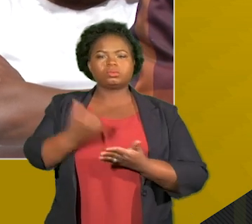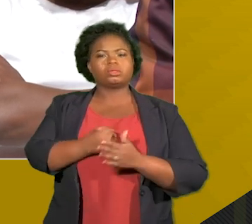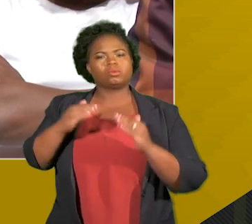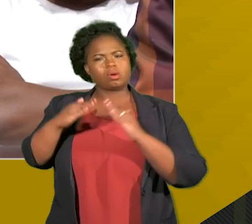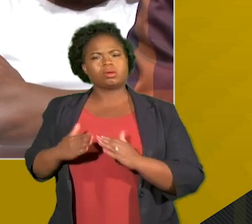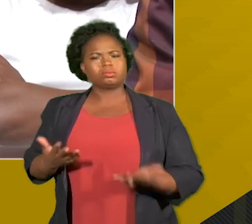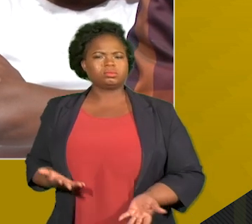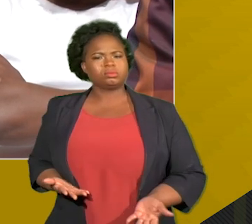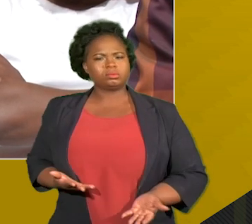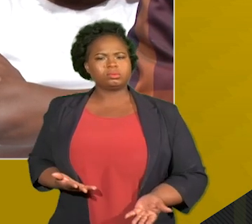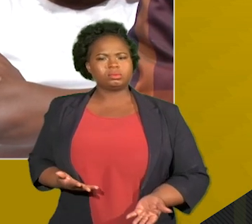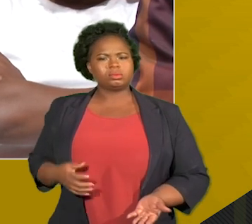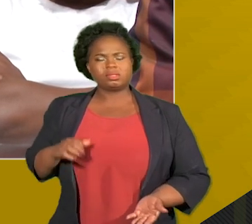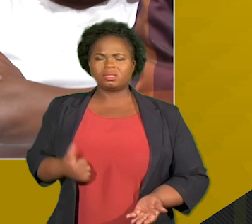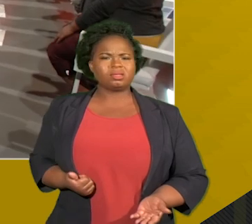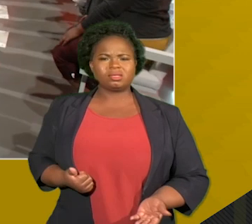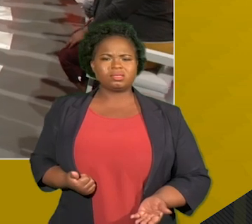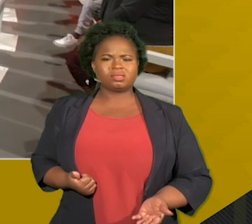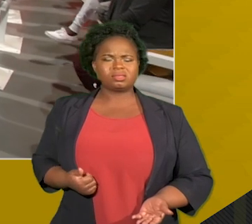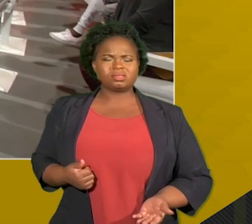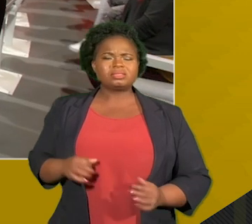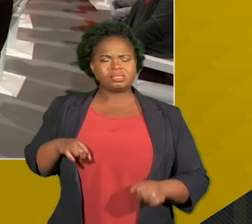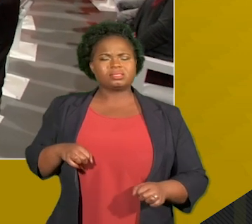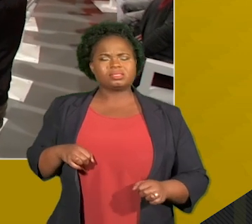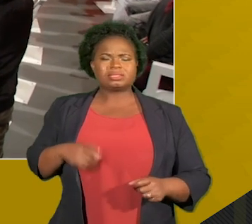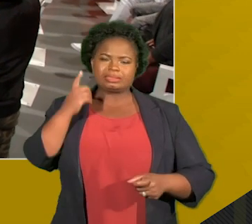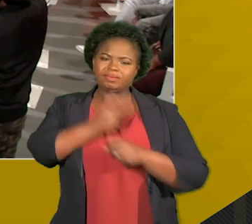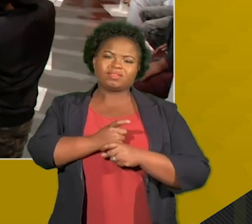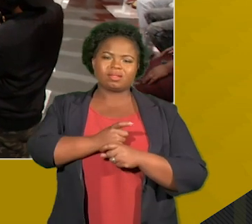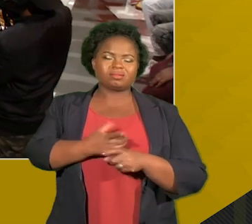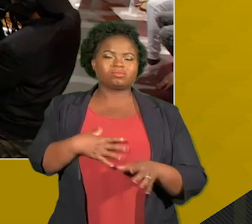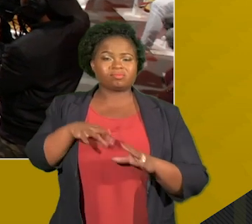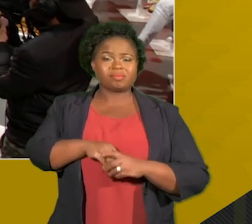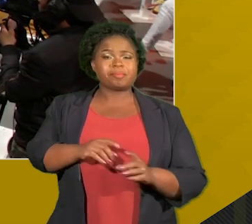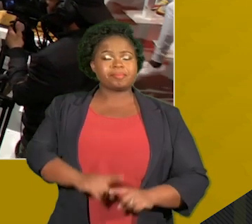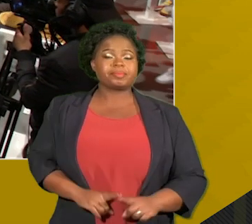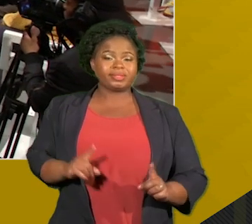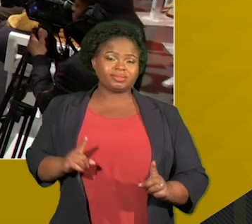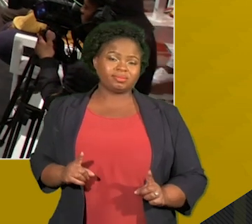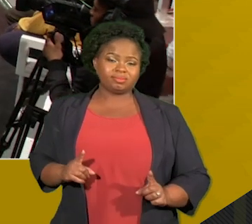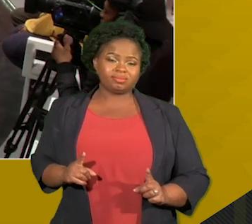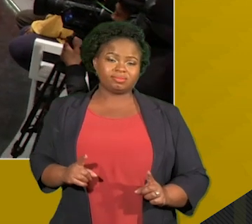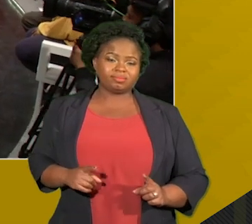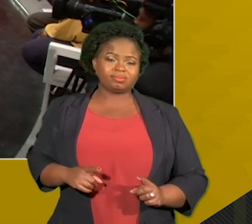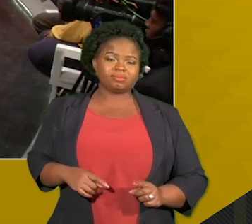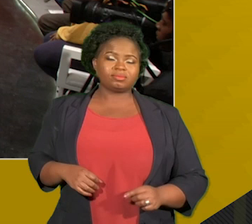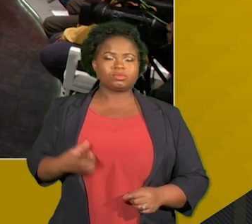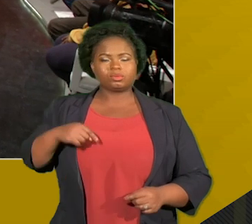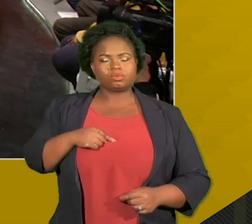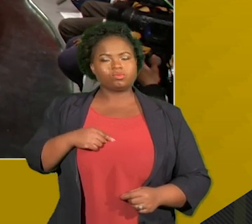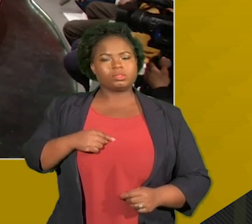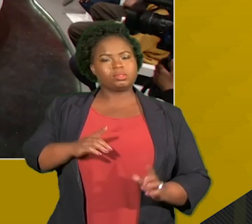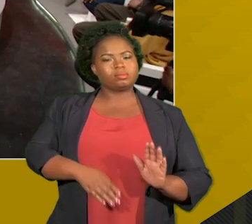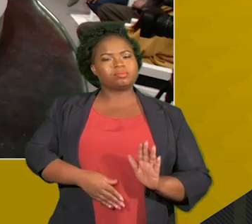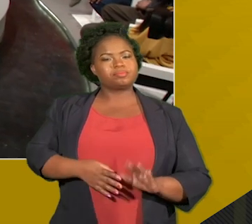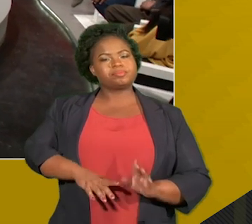so the idea is that it is exclusive and it's very difficult to get in there. But, you know, what's worked successfully for us is that we're